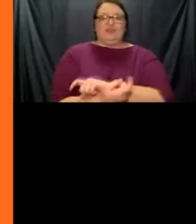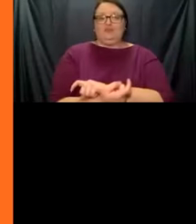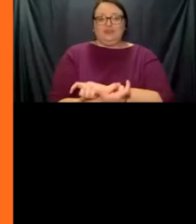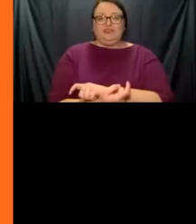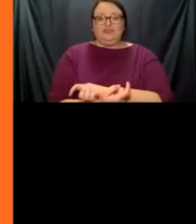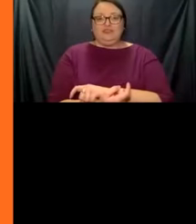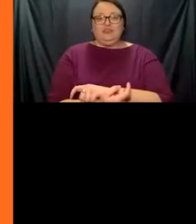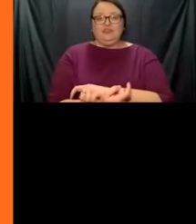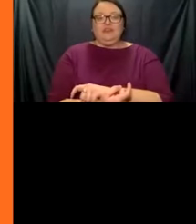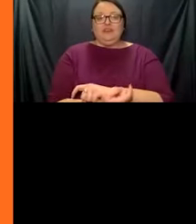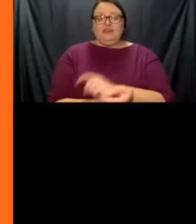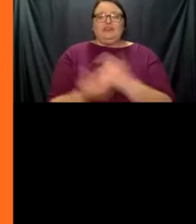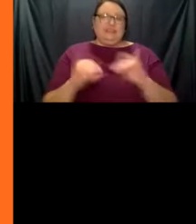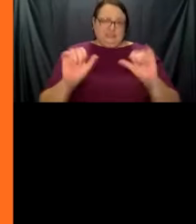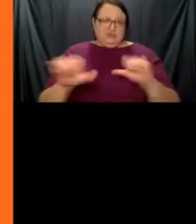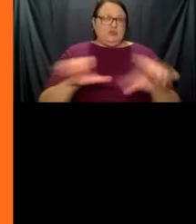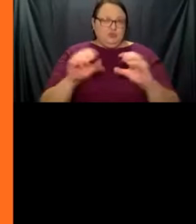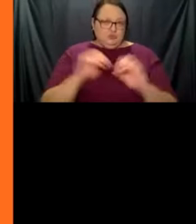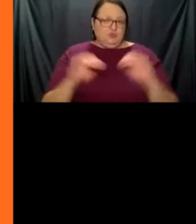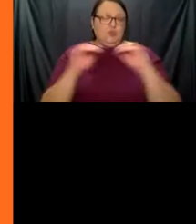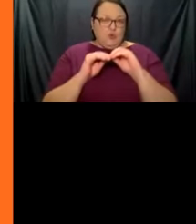estaba en necesidad de